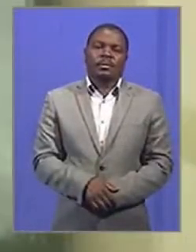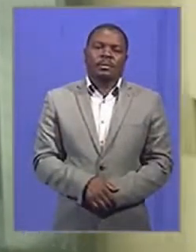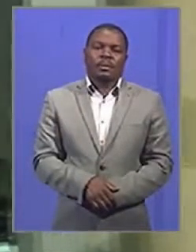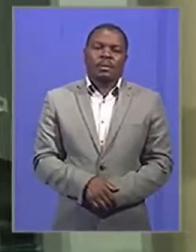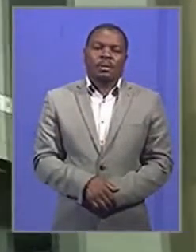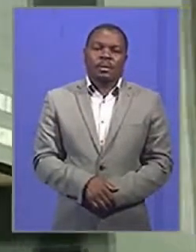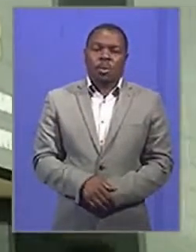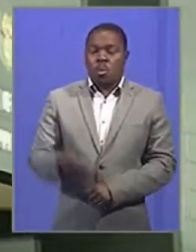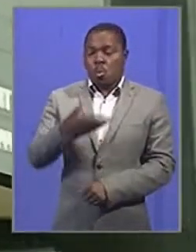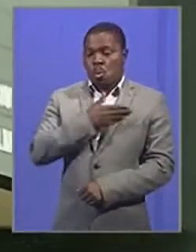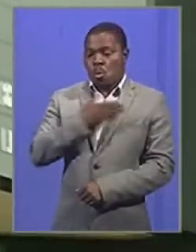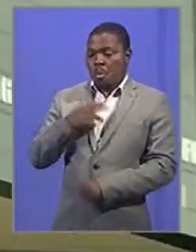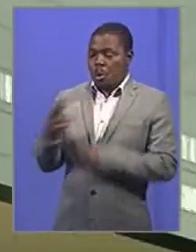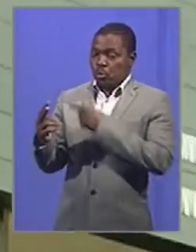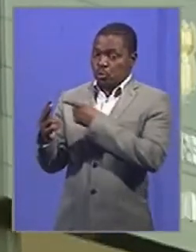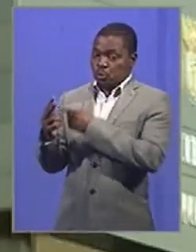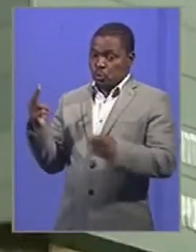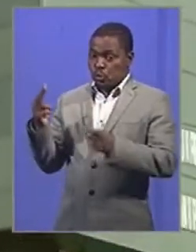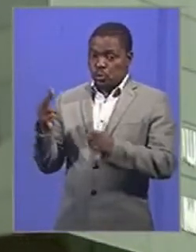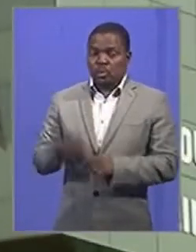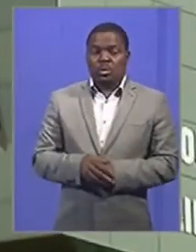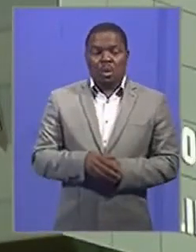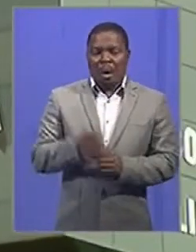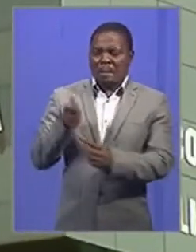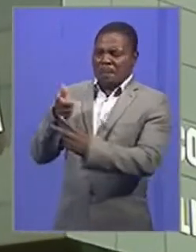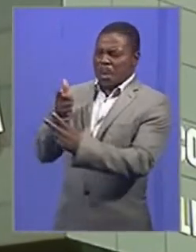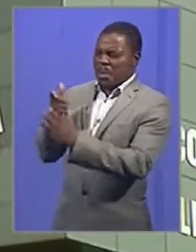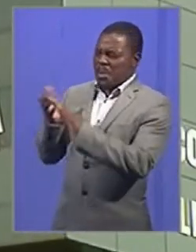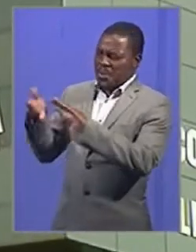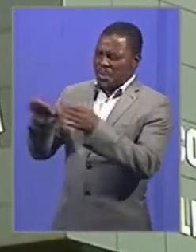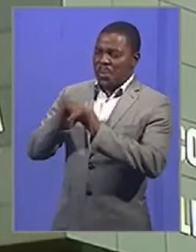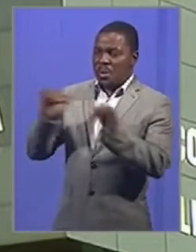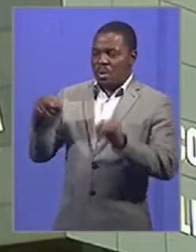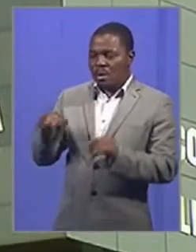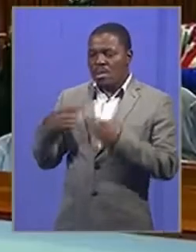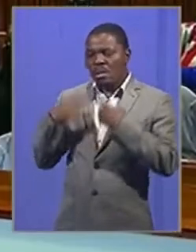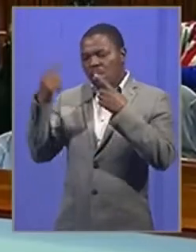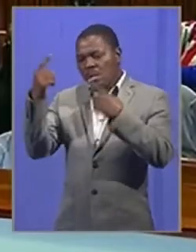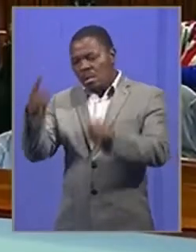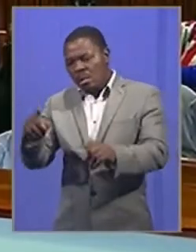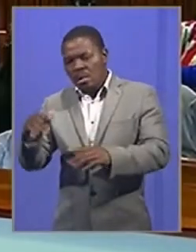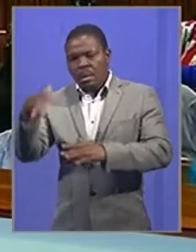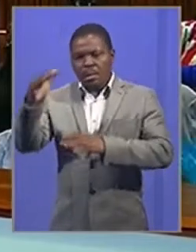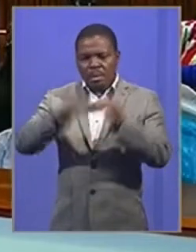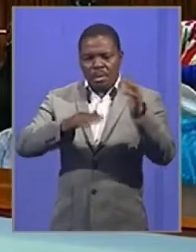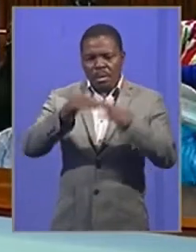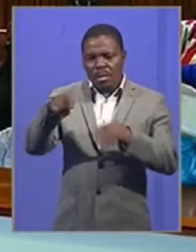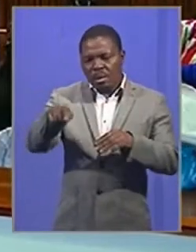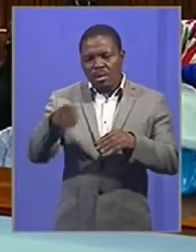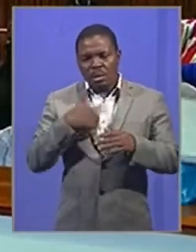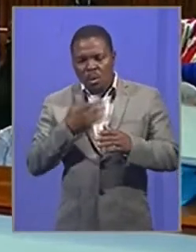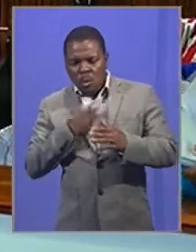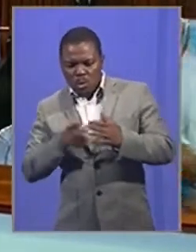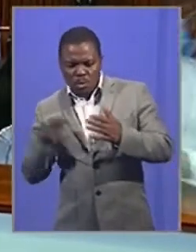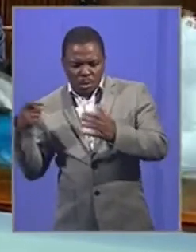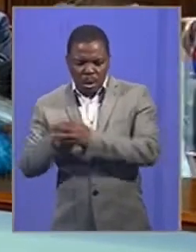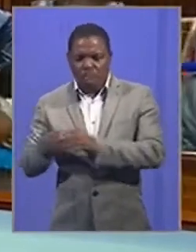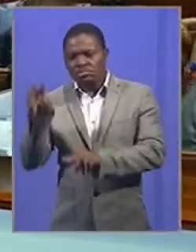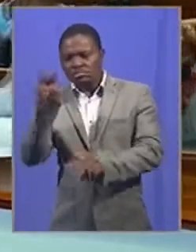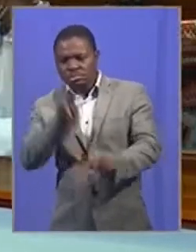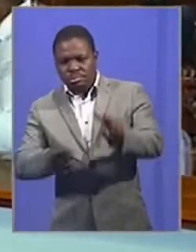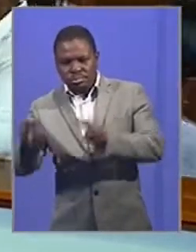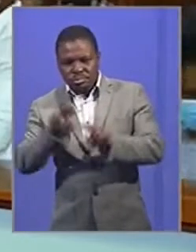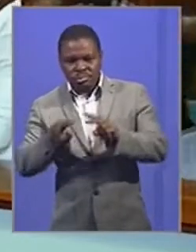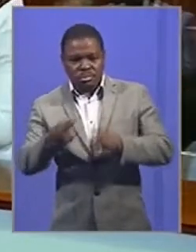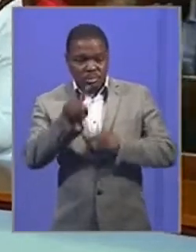basadi ba babedi ba ba thuntshitswego le go bolawa ka sehlogo ba be ba ya go bona le go lekola moago ba be go banyaka go reka go begwa